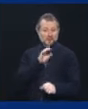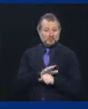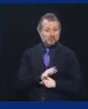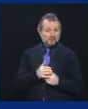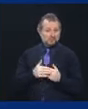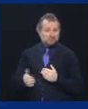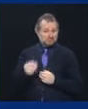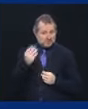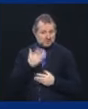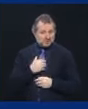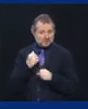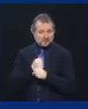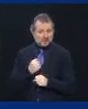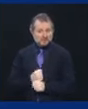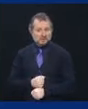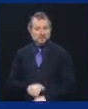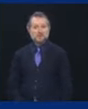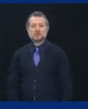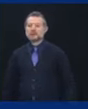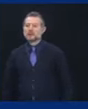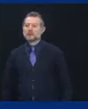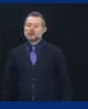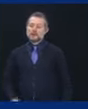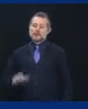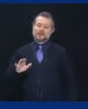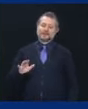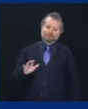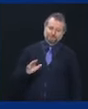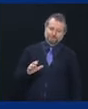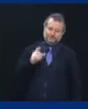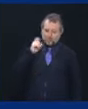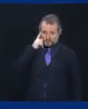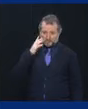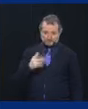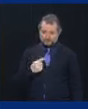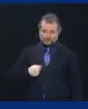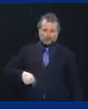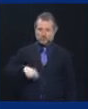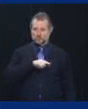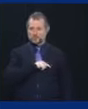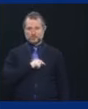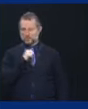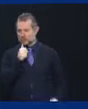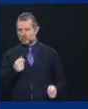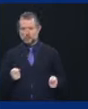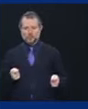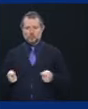We are not in control of all of the information that is collected.